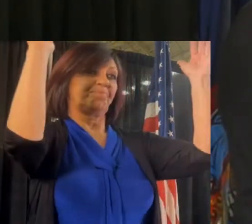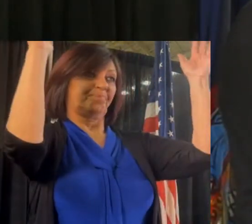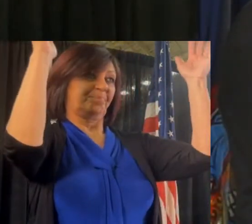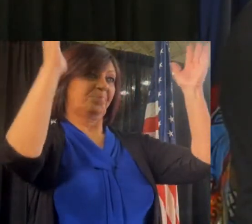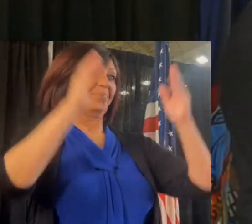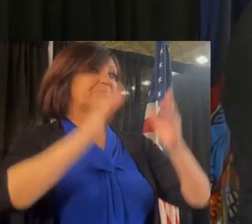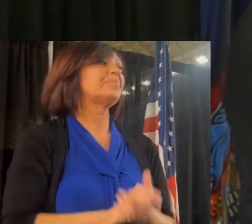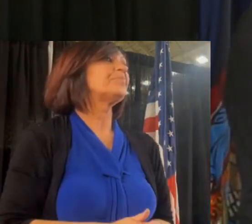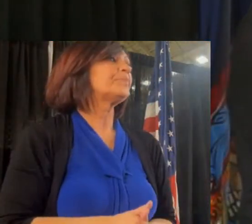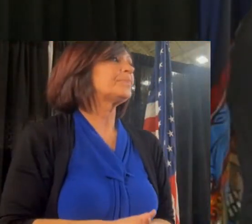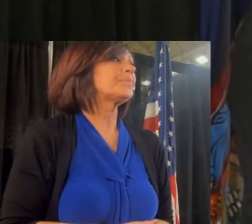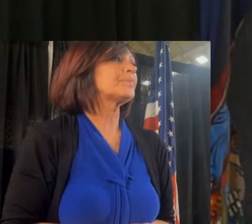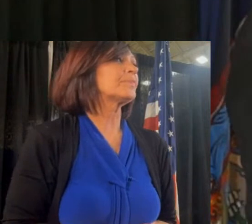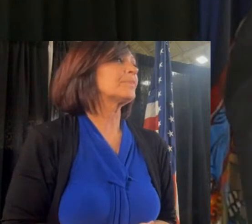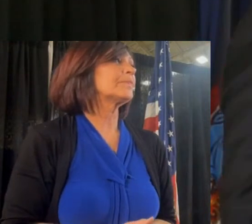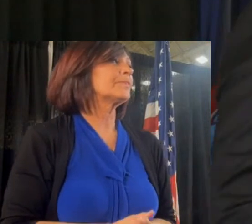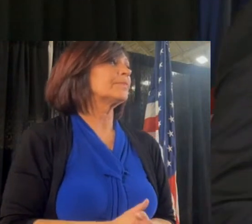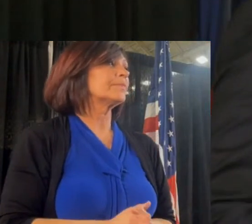Thank you.